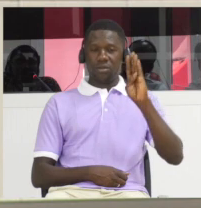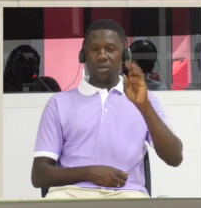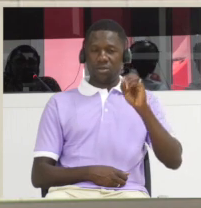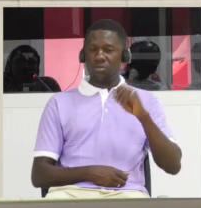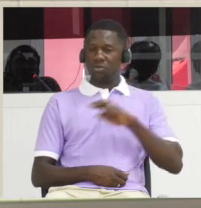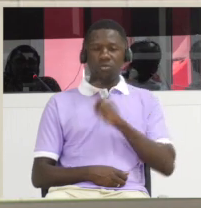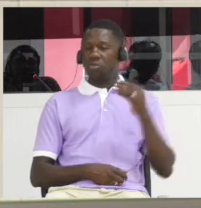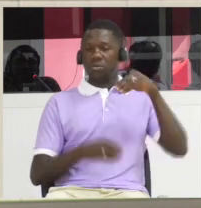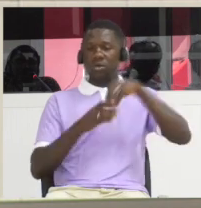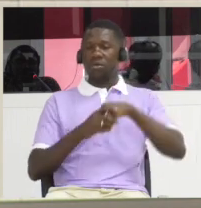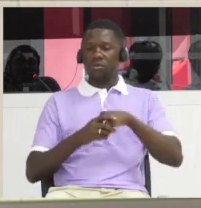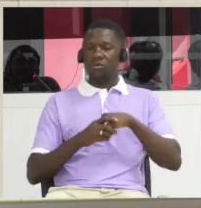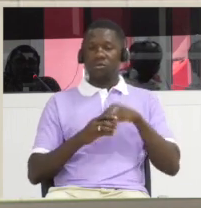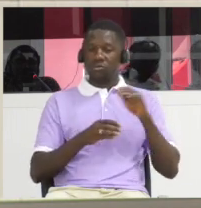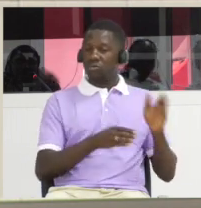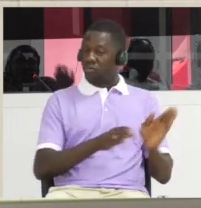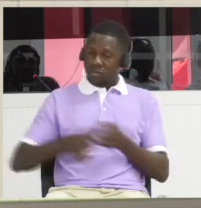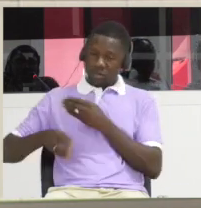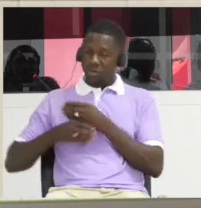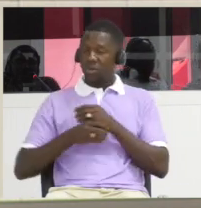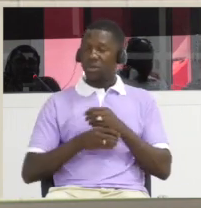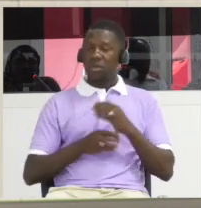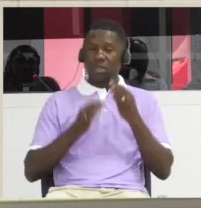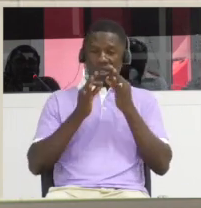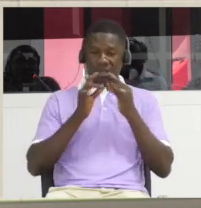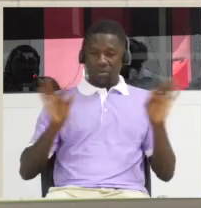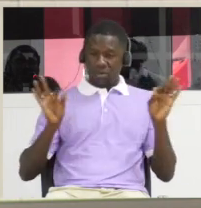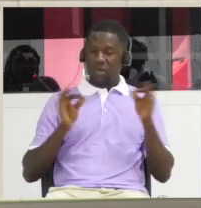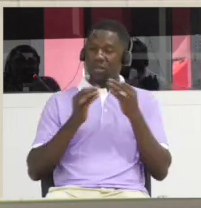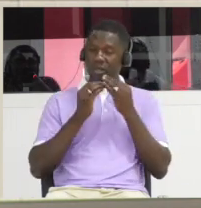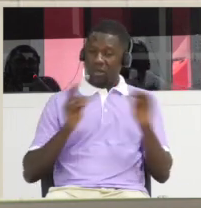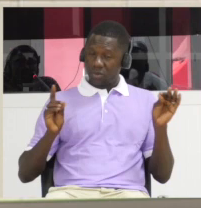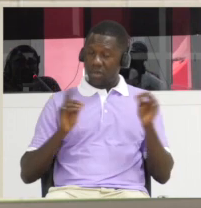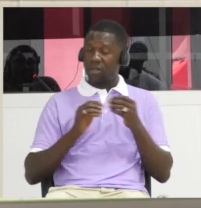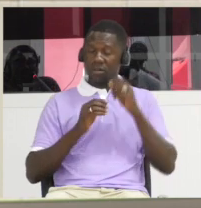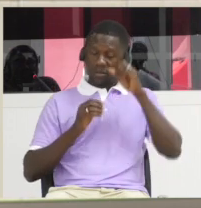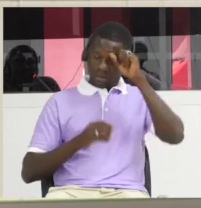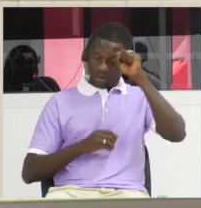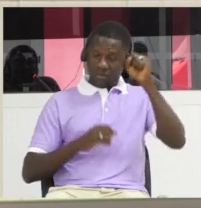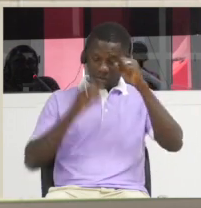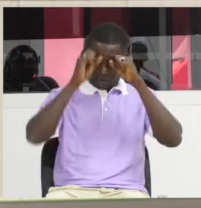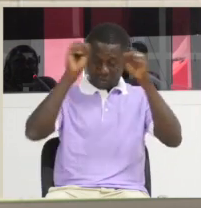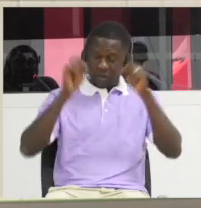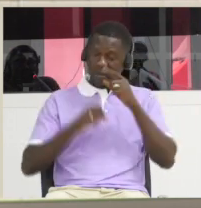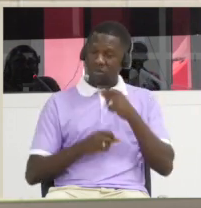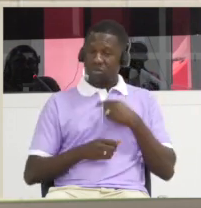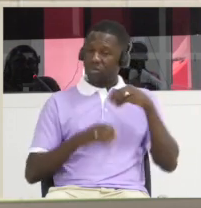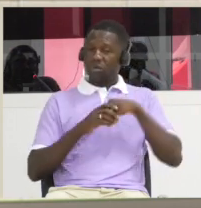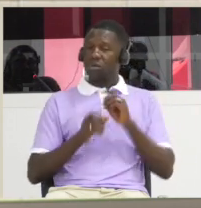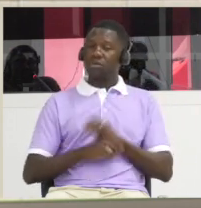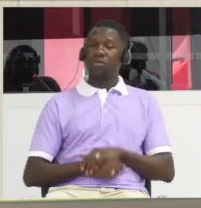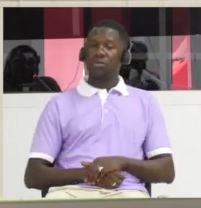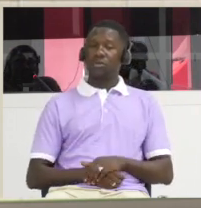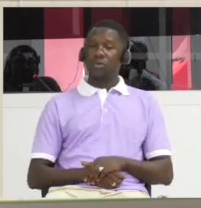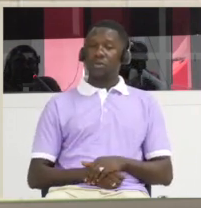democracy that has been in existence for quite a long time, and especially against a government, you know, which